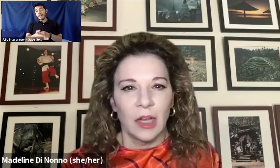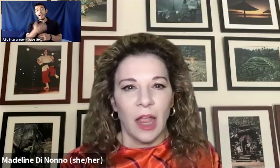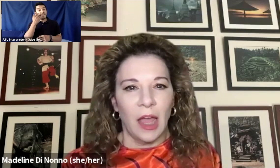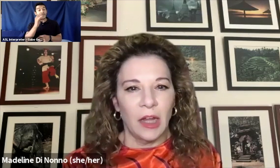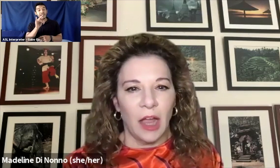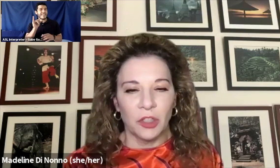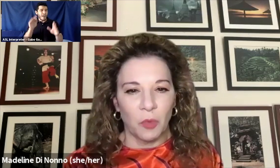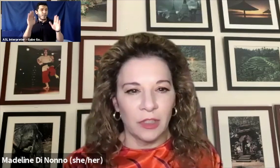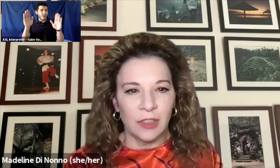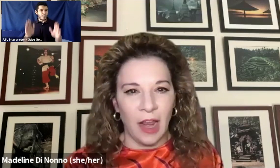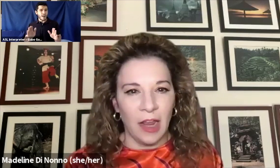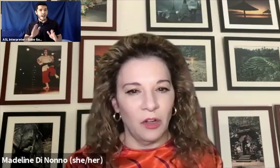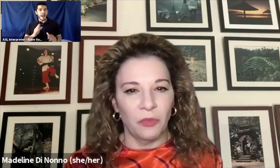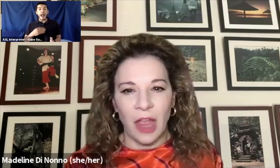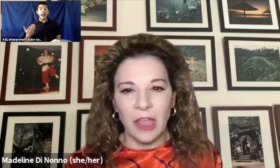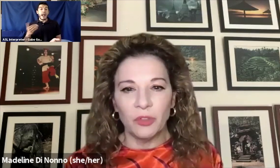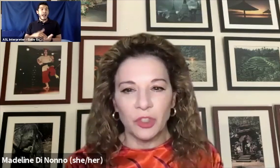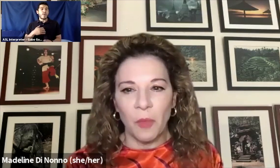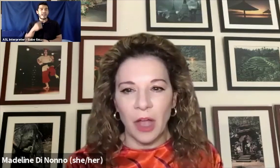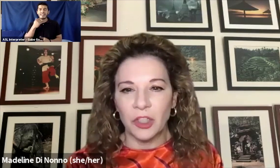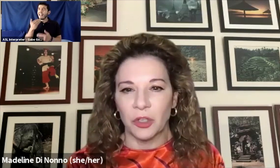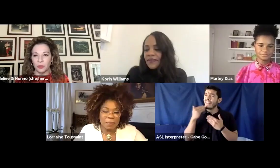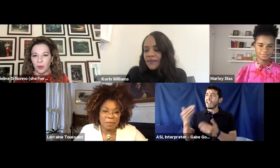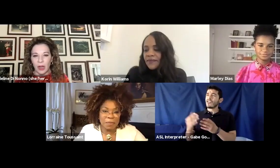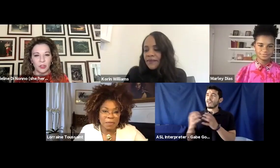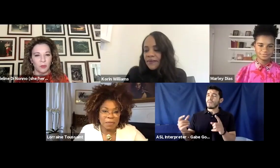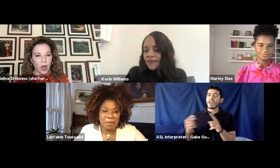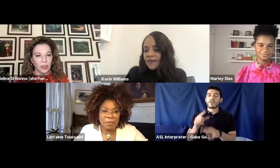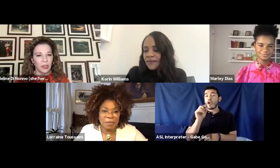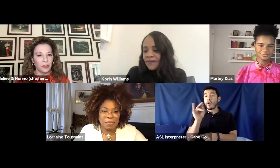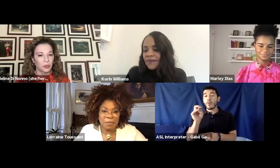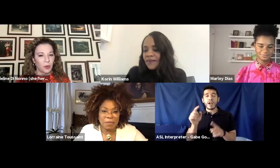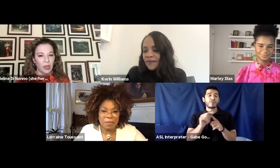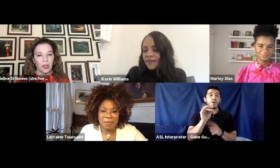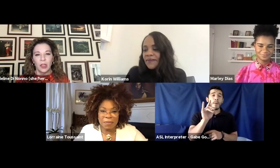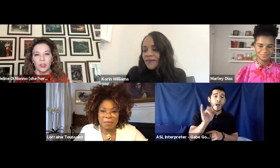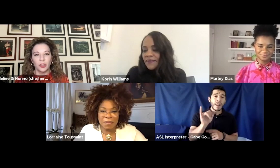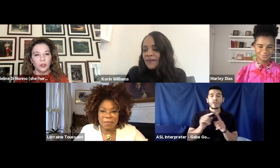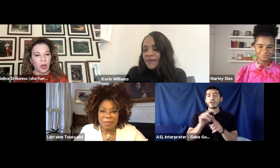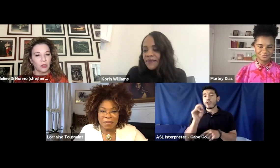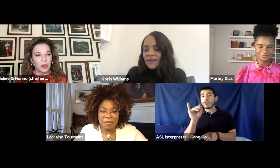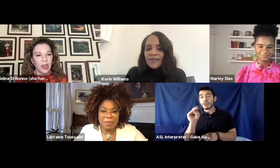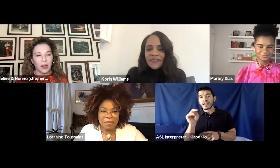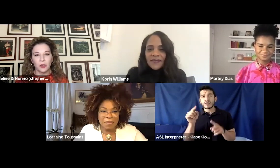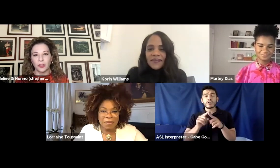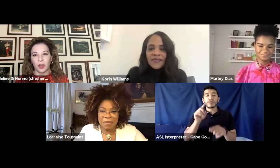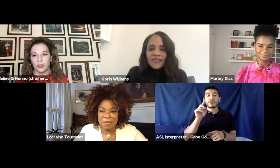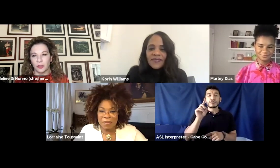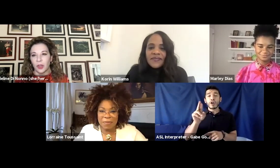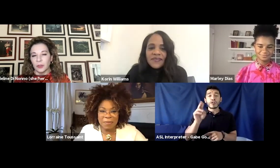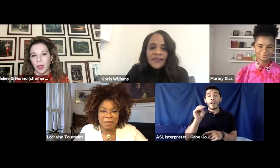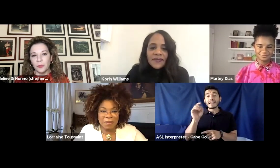great. And I just want to say, thank you so much to Lorraine, to Marley, to Korin, to Dr. McTaggart,